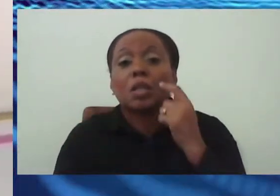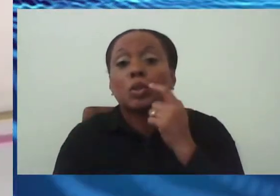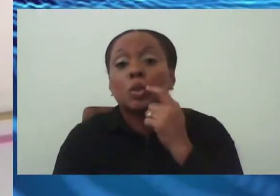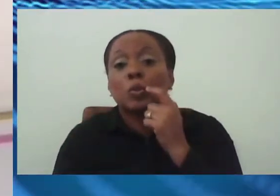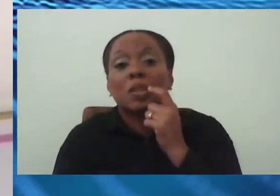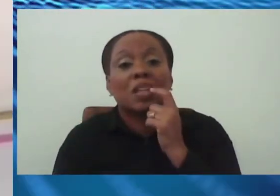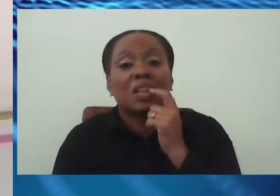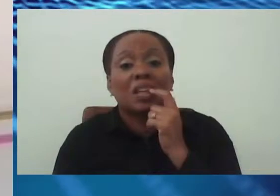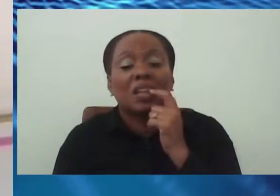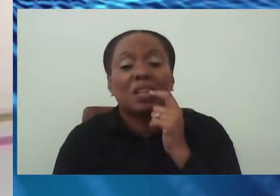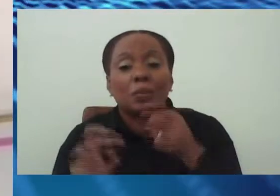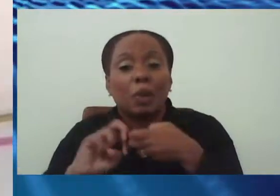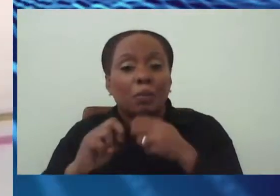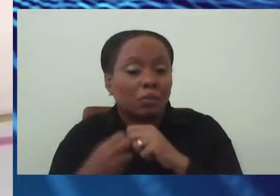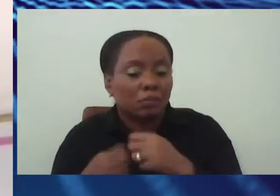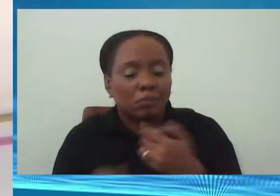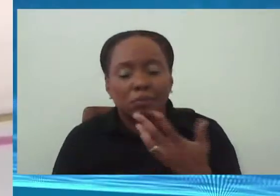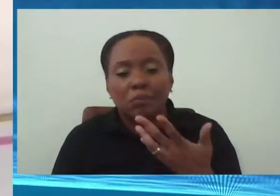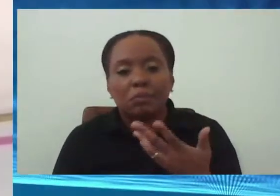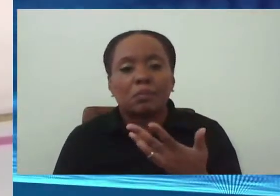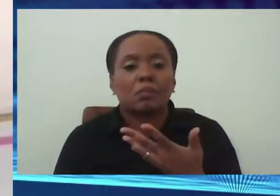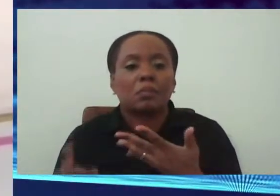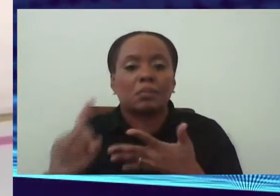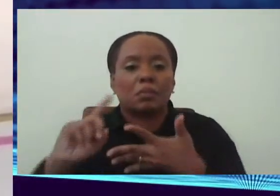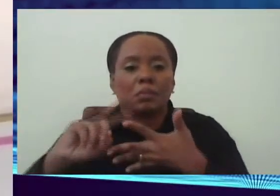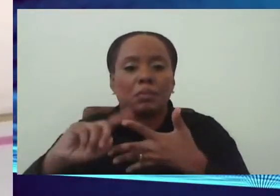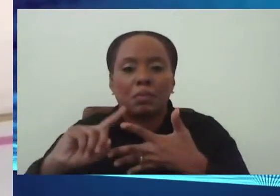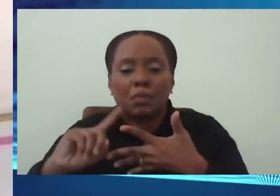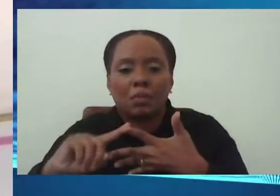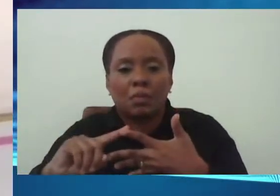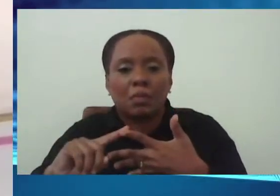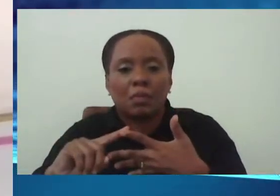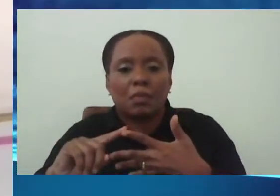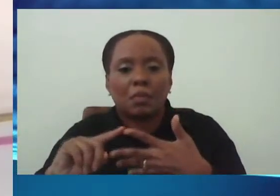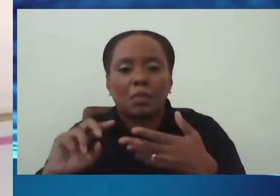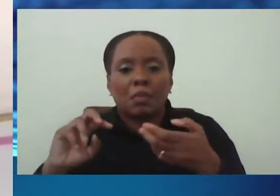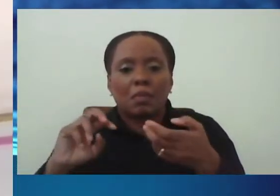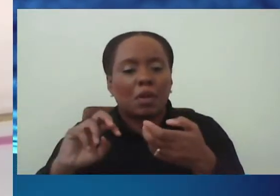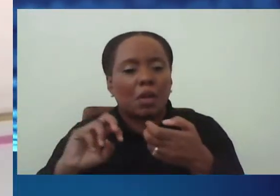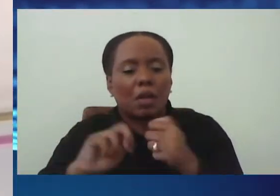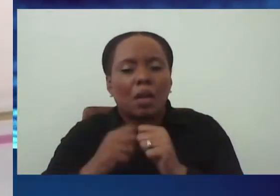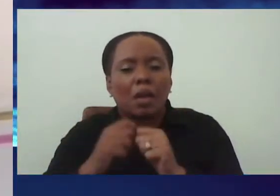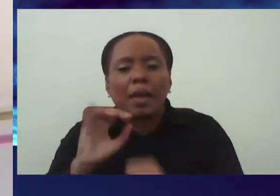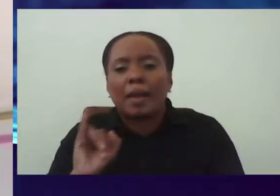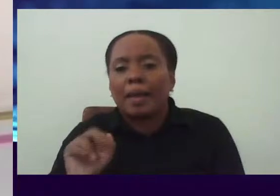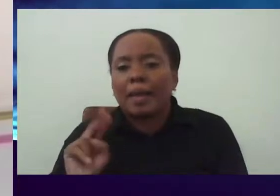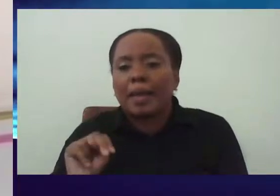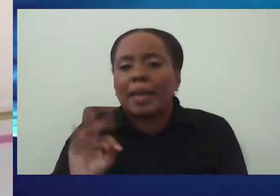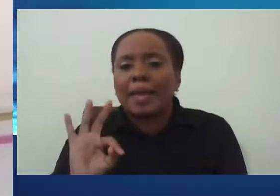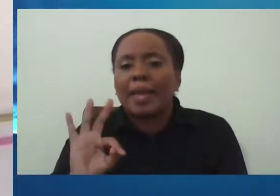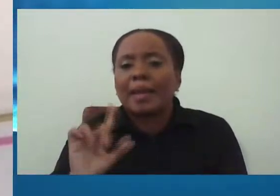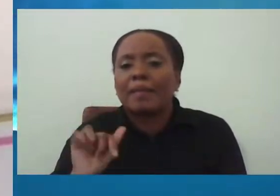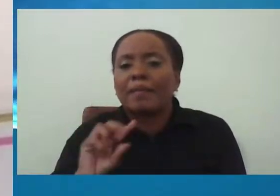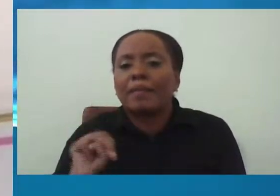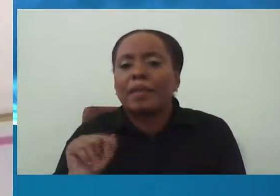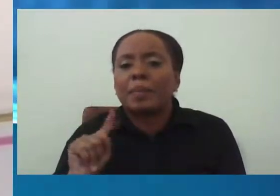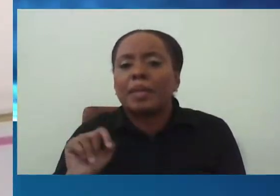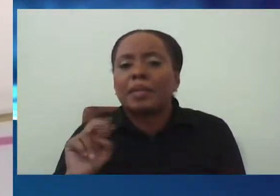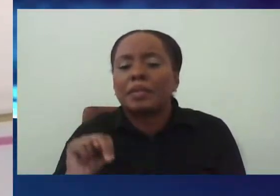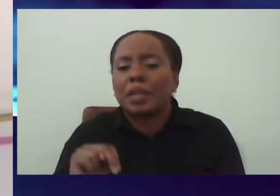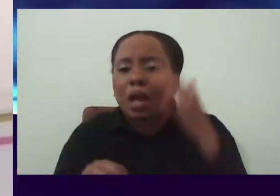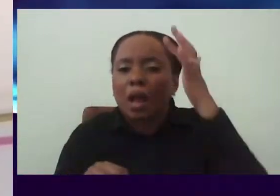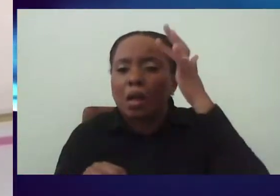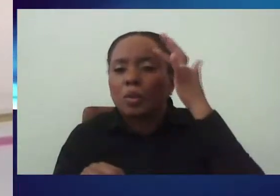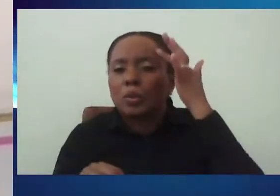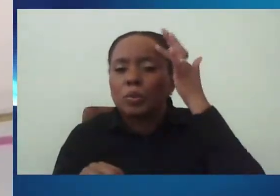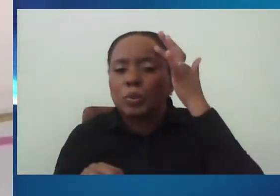tooth. It could be inflammation around one of the arteries on the side of the head. It could be a